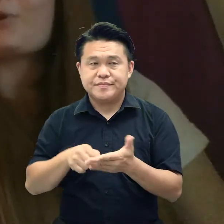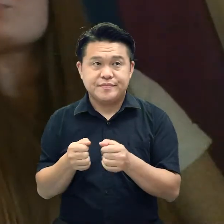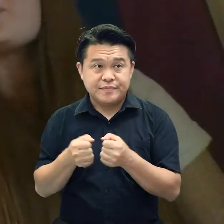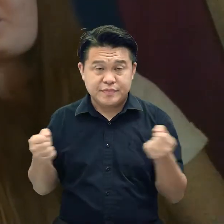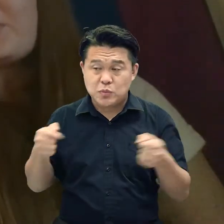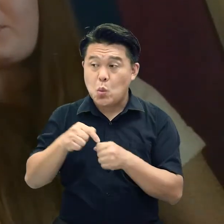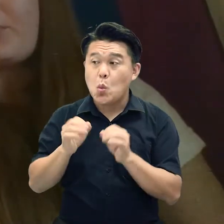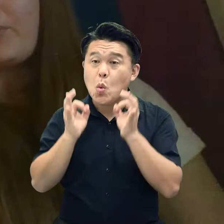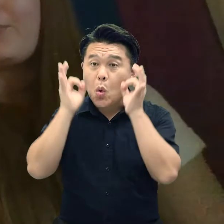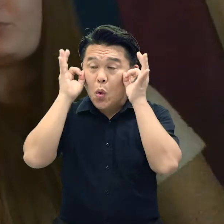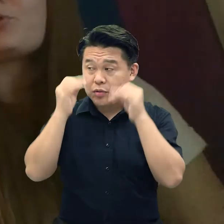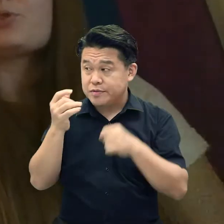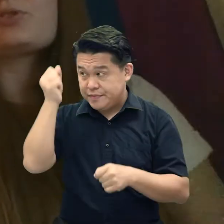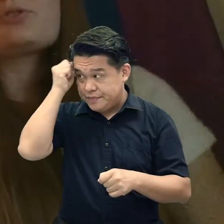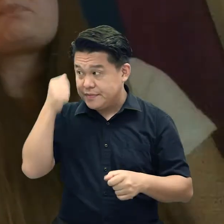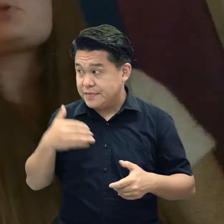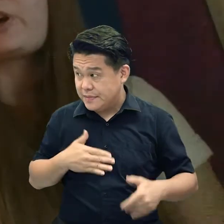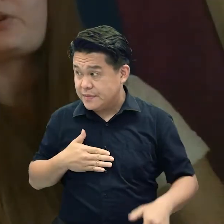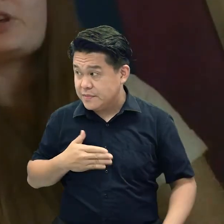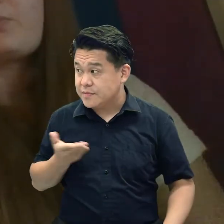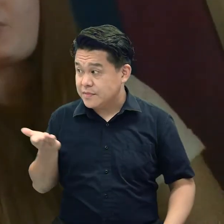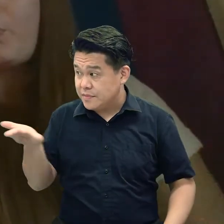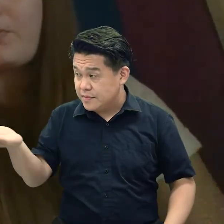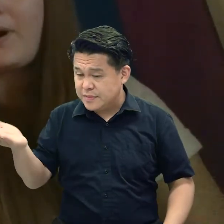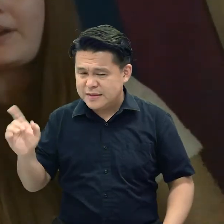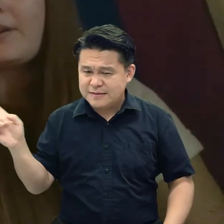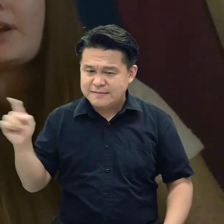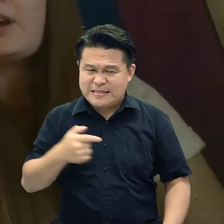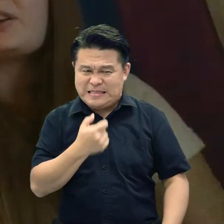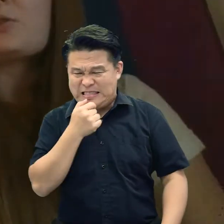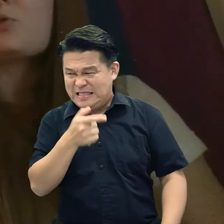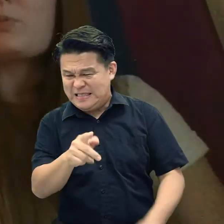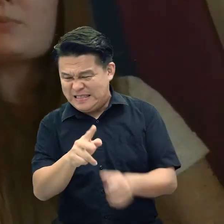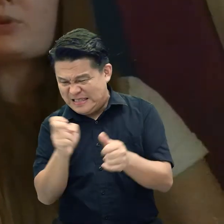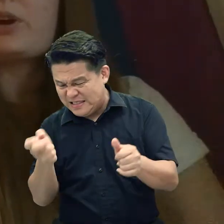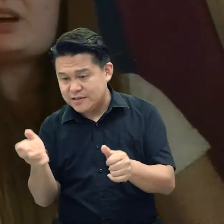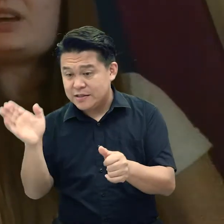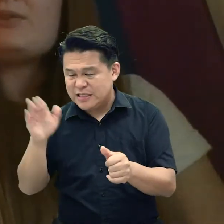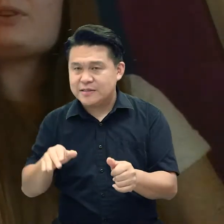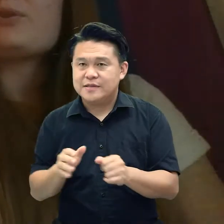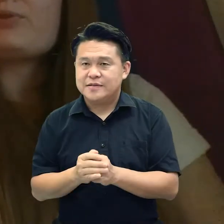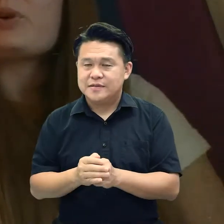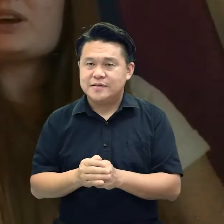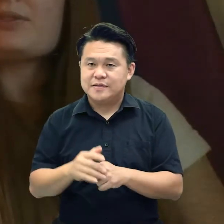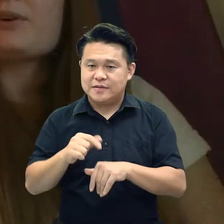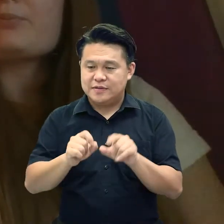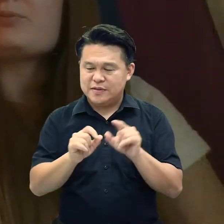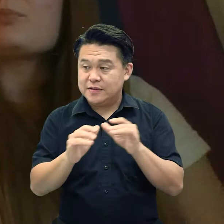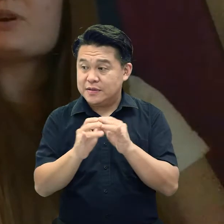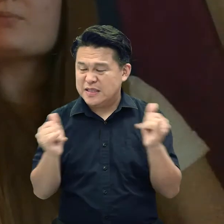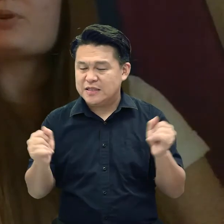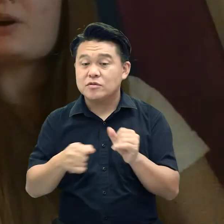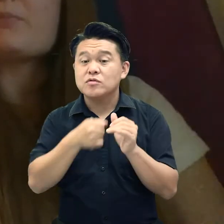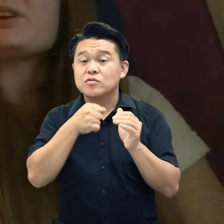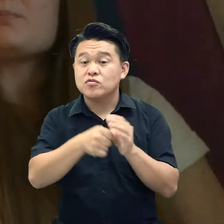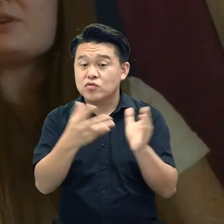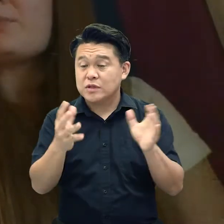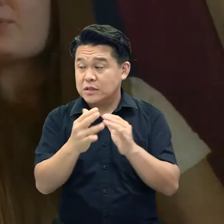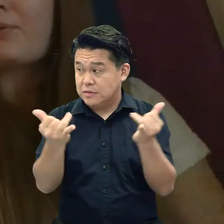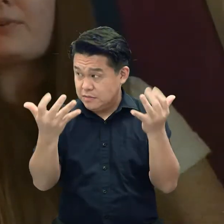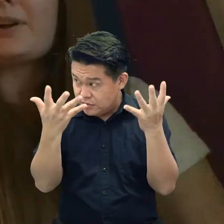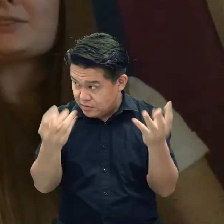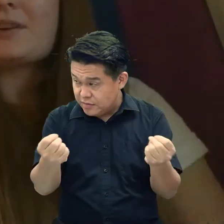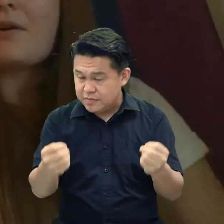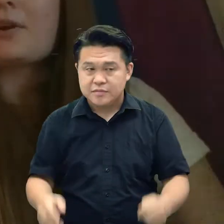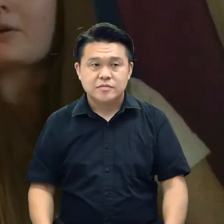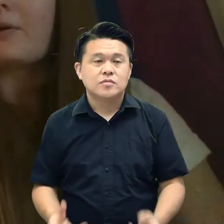wrong about many people if you just try to keep an open mind. And just remember, even if you hate them, remember how many